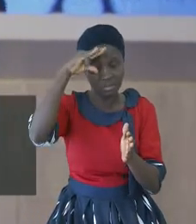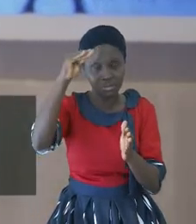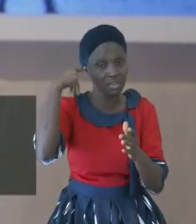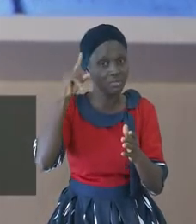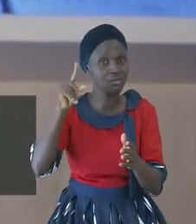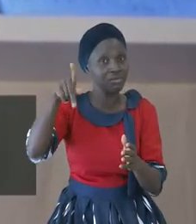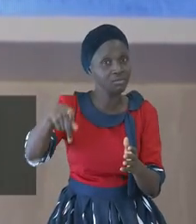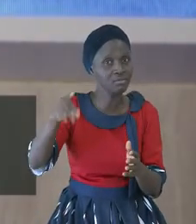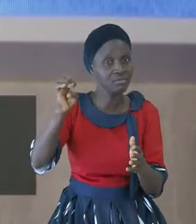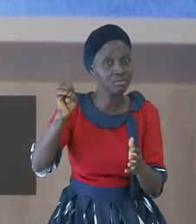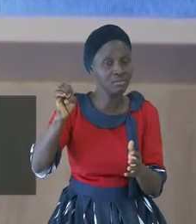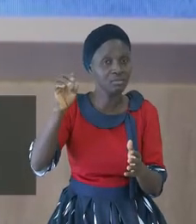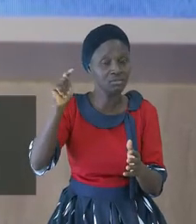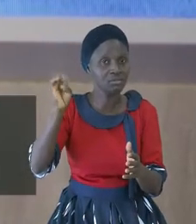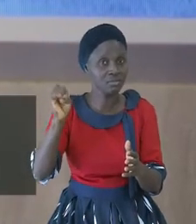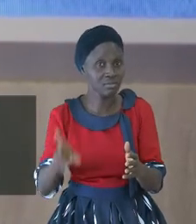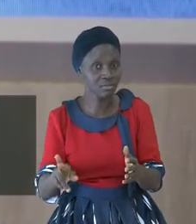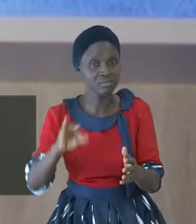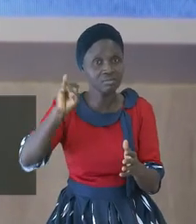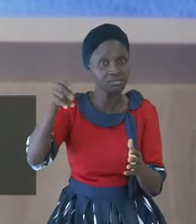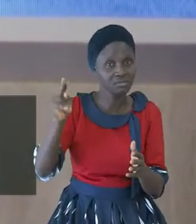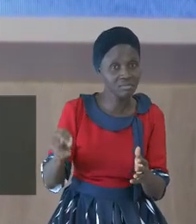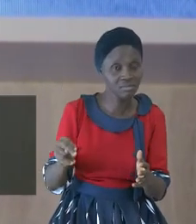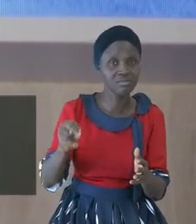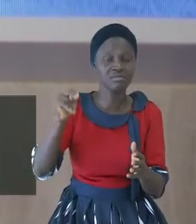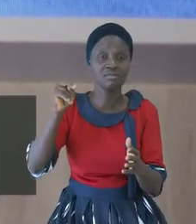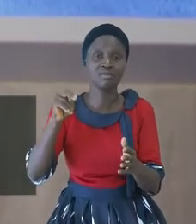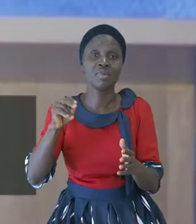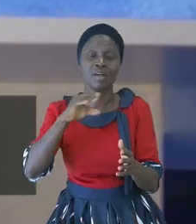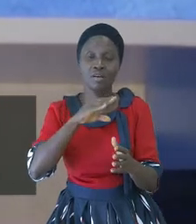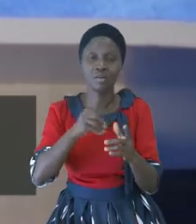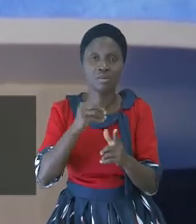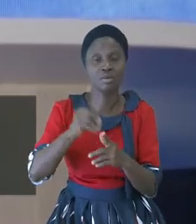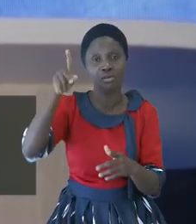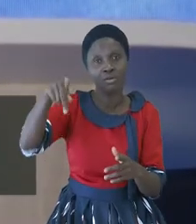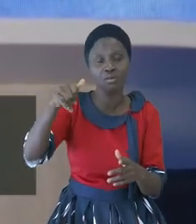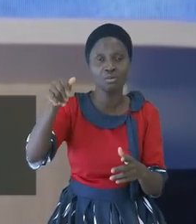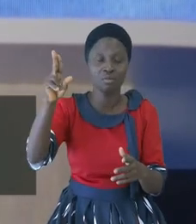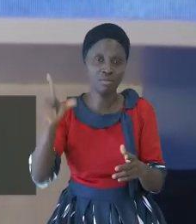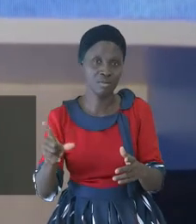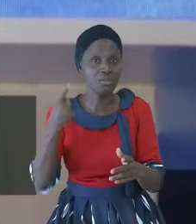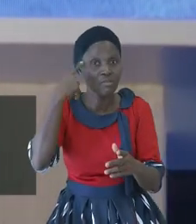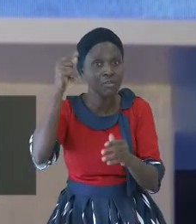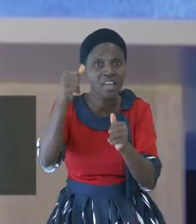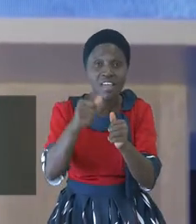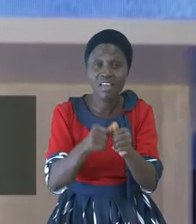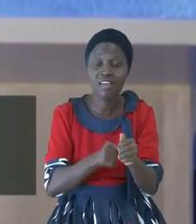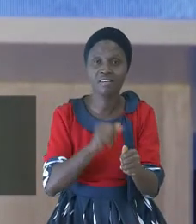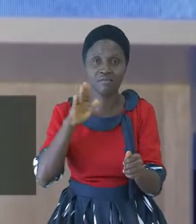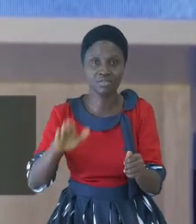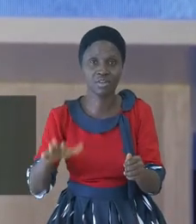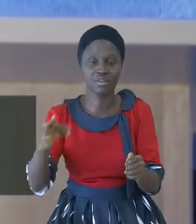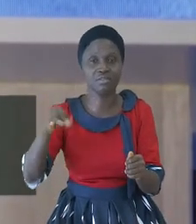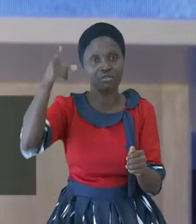He maketh at the present time, in the present generation, for every child of God, he maketh me